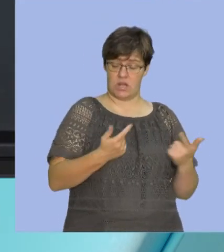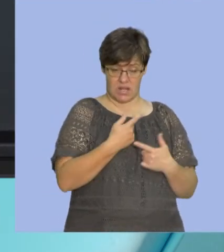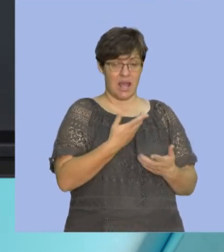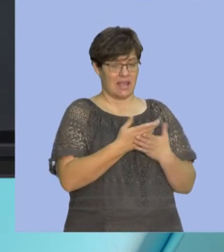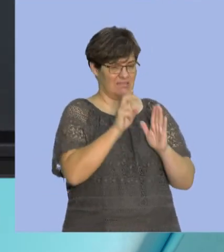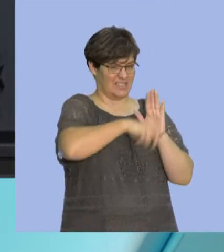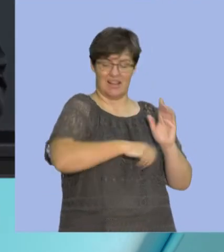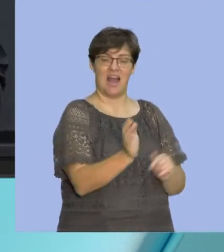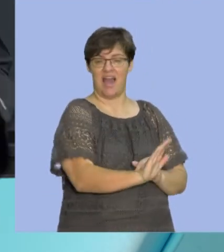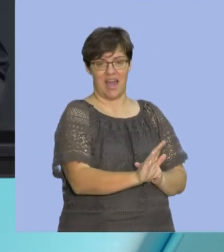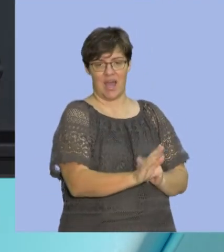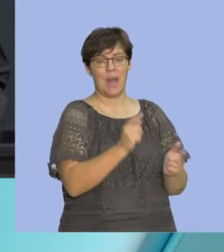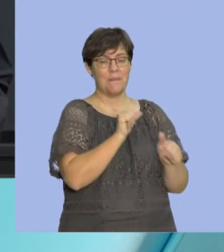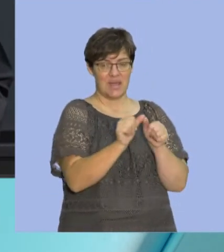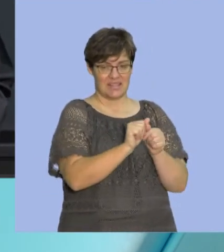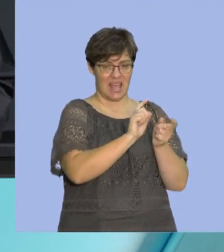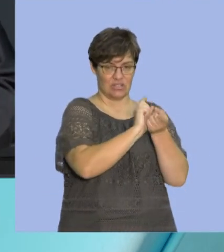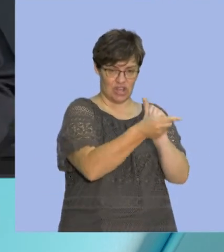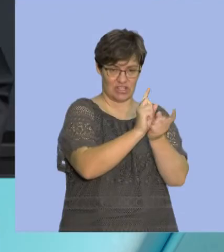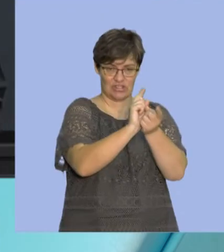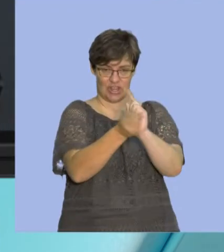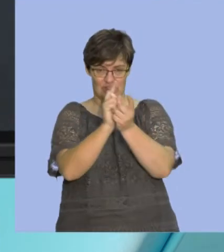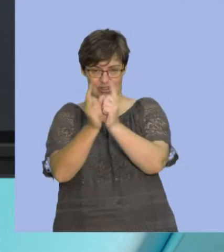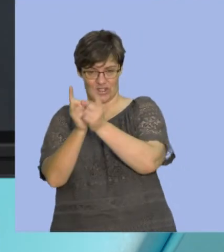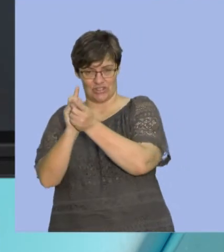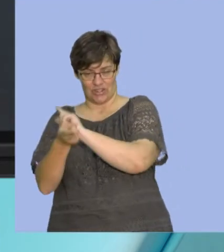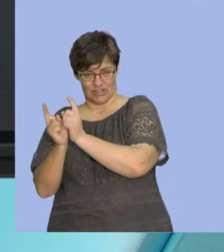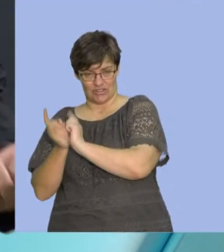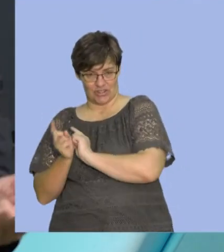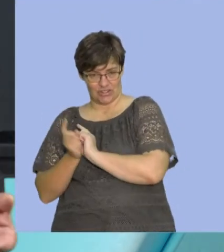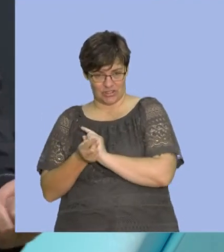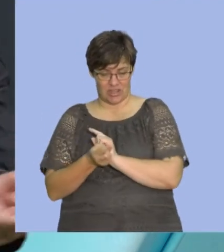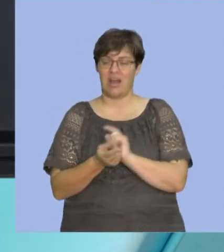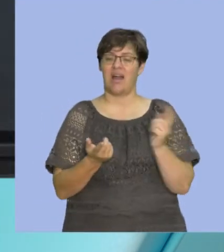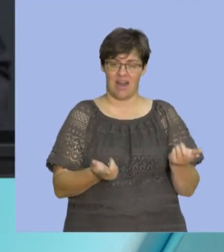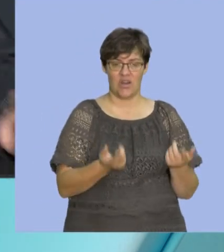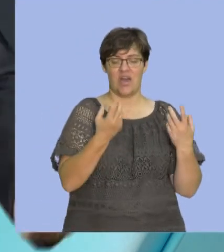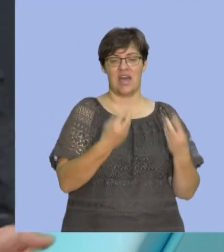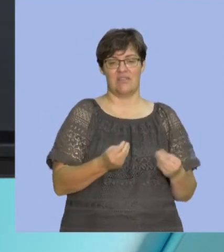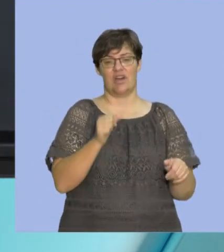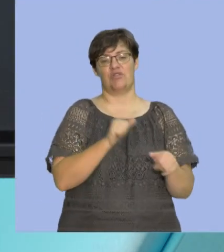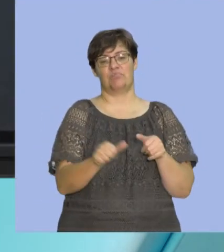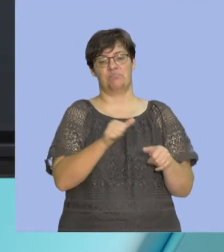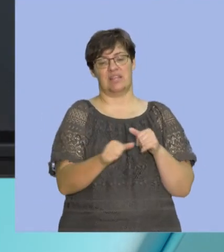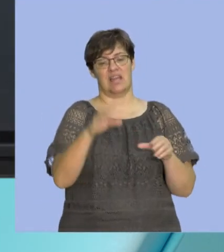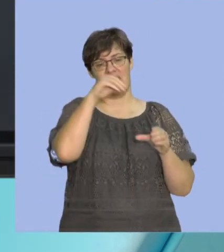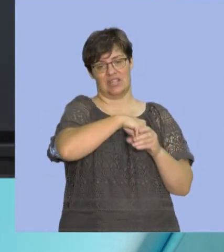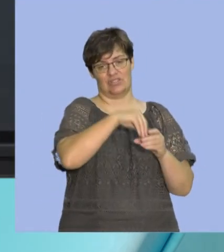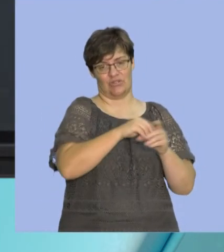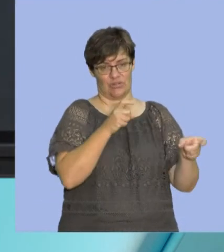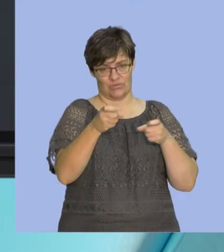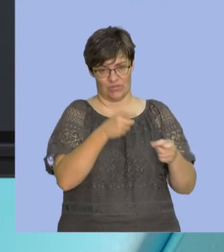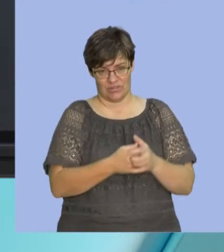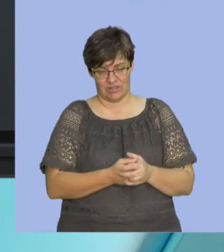can see that if you rotate the duties, in that way also, you would then have better internal